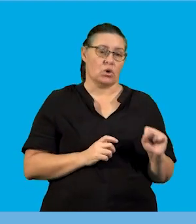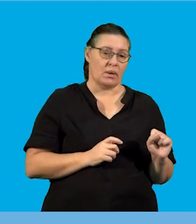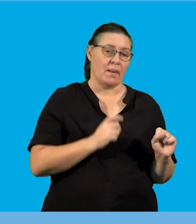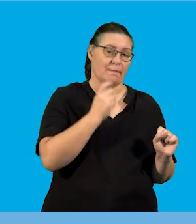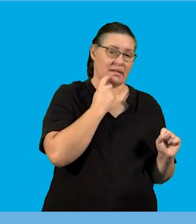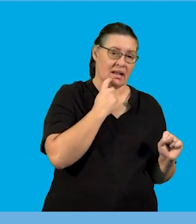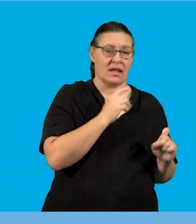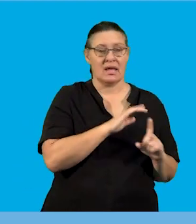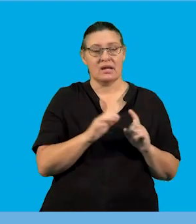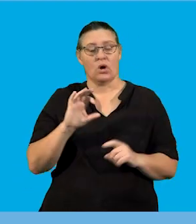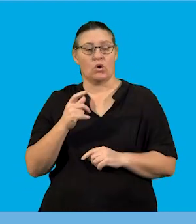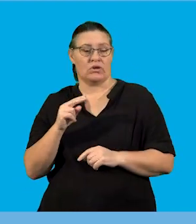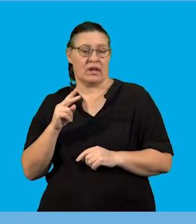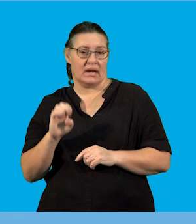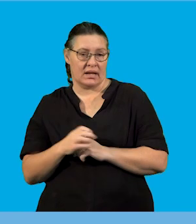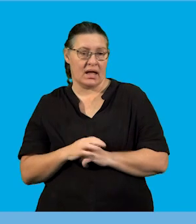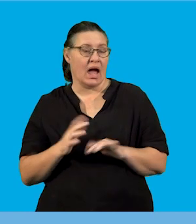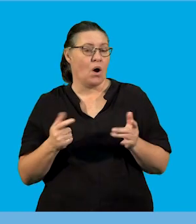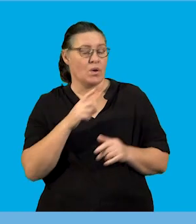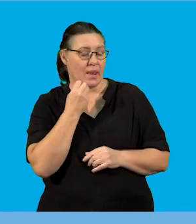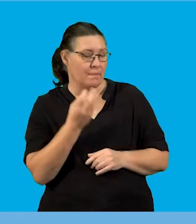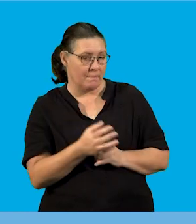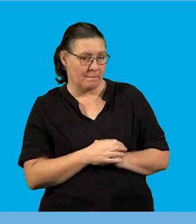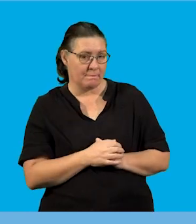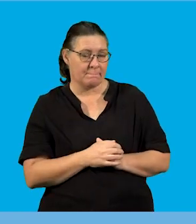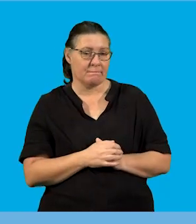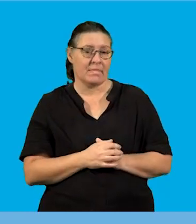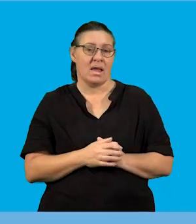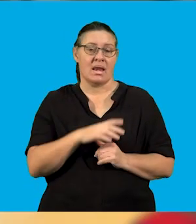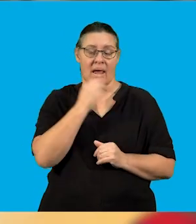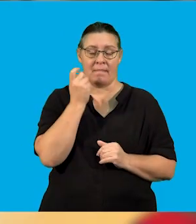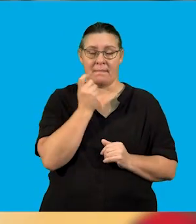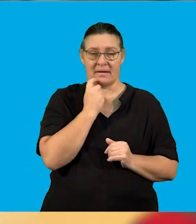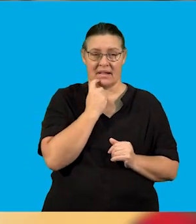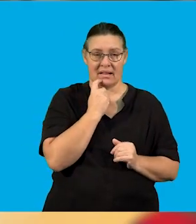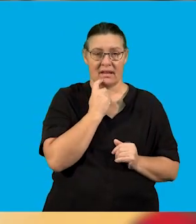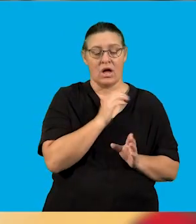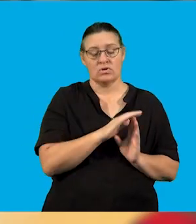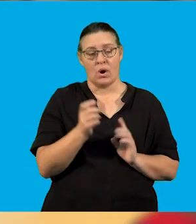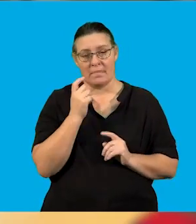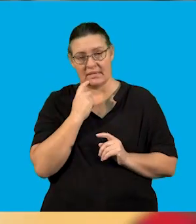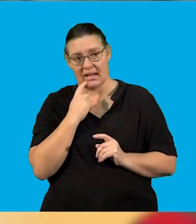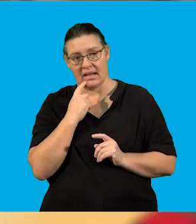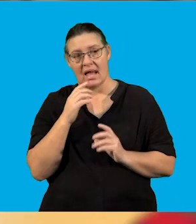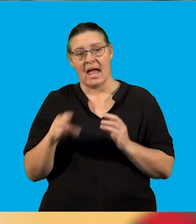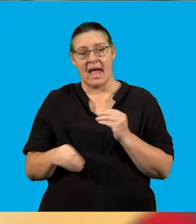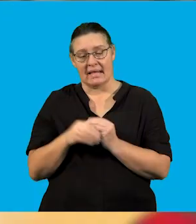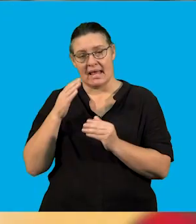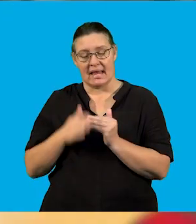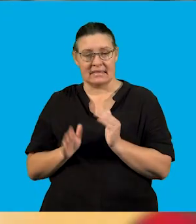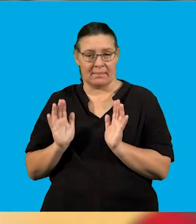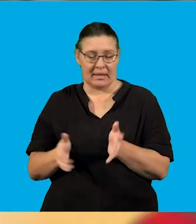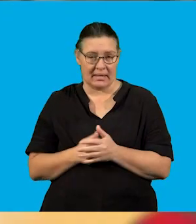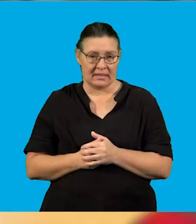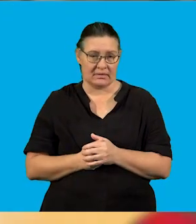our metal and our nonmetal is our chlorine. How do we name them? We start by naming the metal, and then the nonmetal, we just